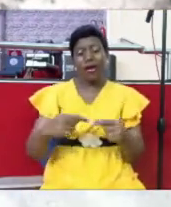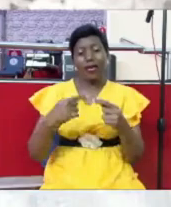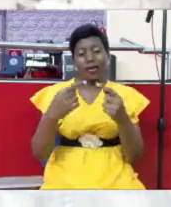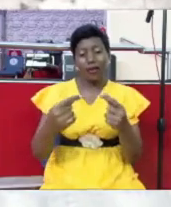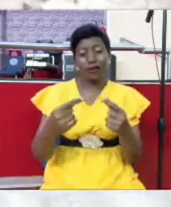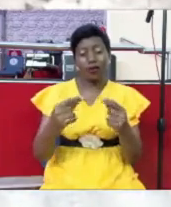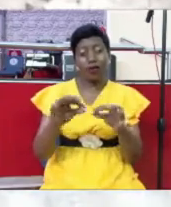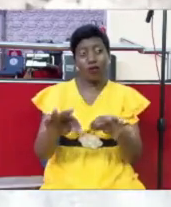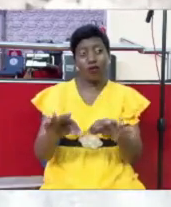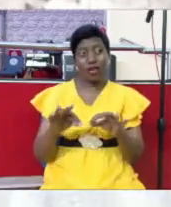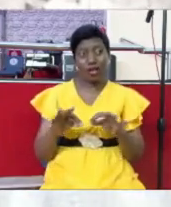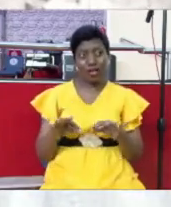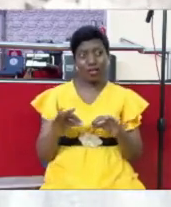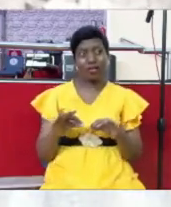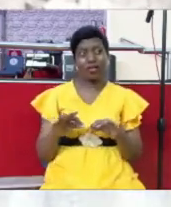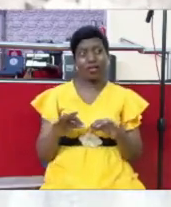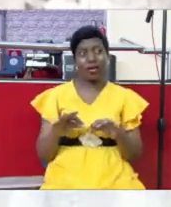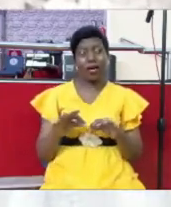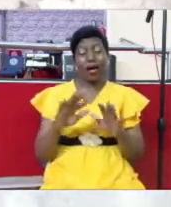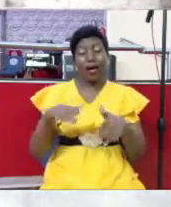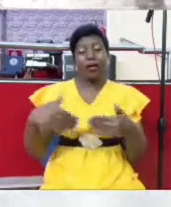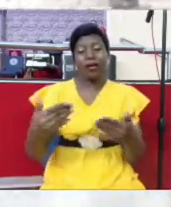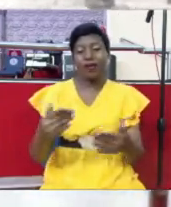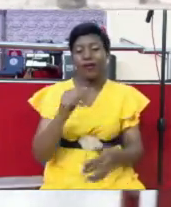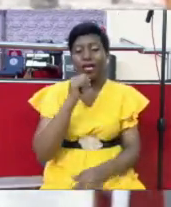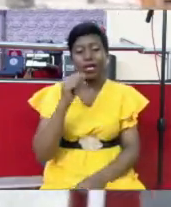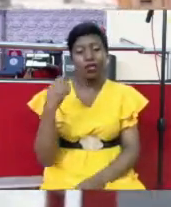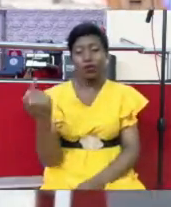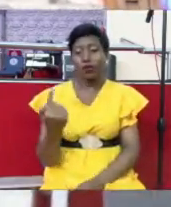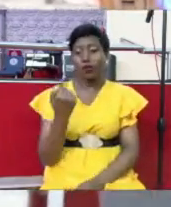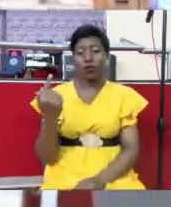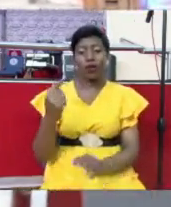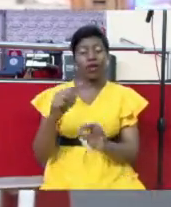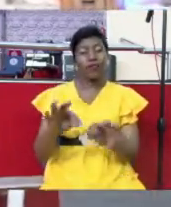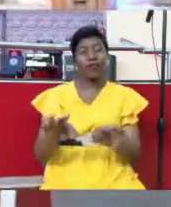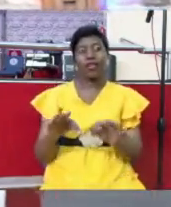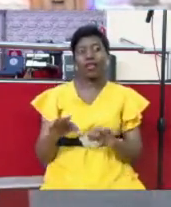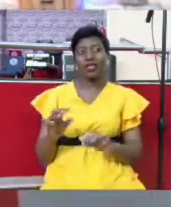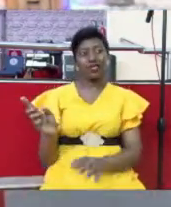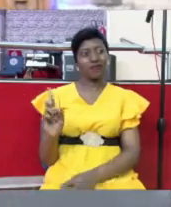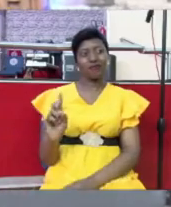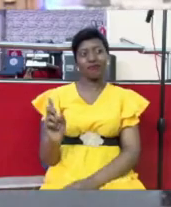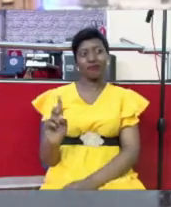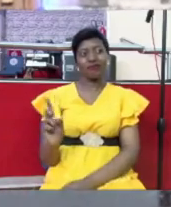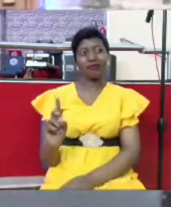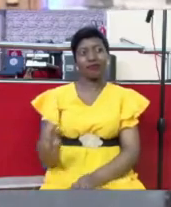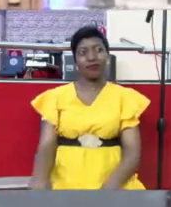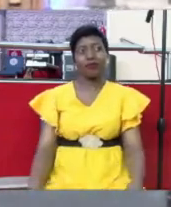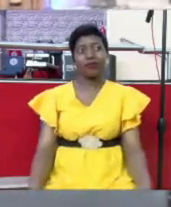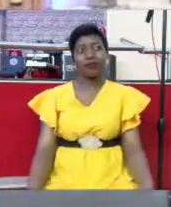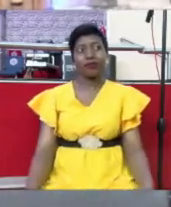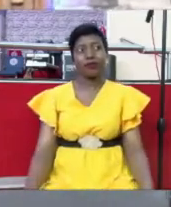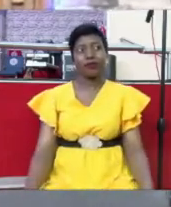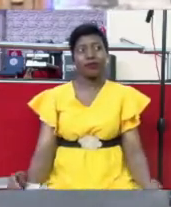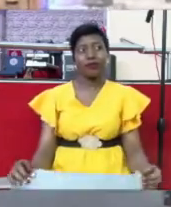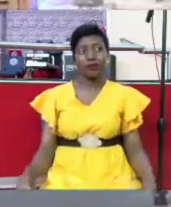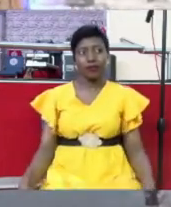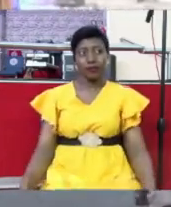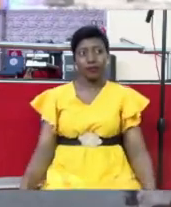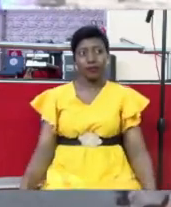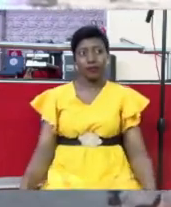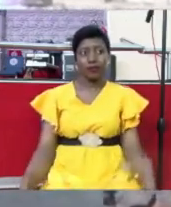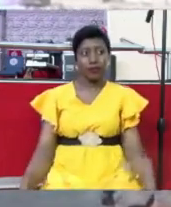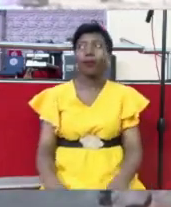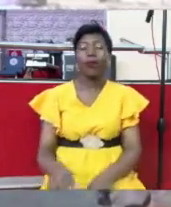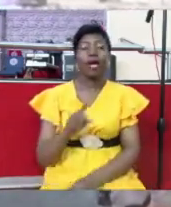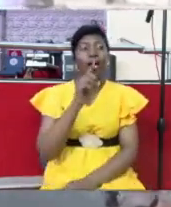giving is not just financial. Na aha, kile ambacho tunaweza pea ni hela, lakini ujue kwamba sio hela tu ambazo unafaa utoe. You